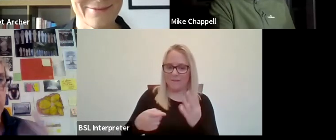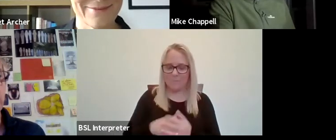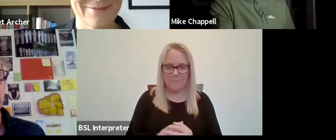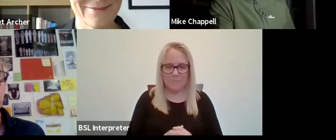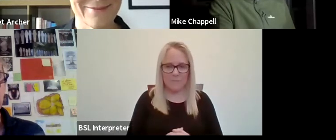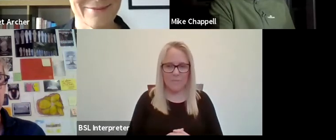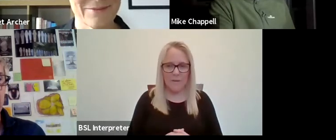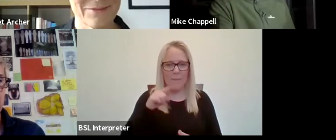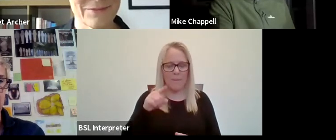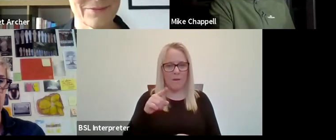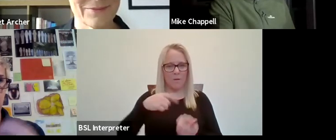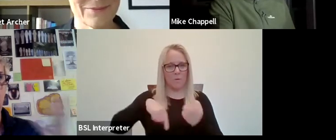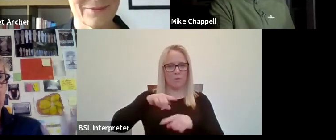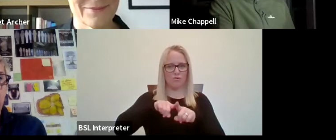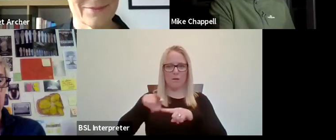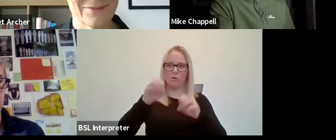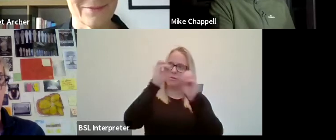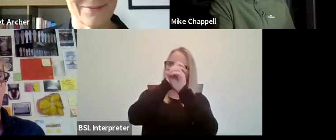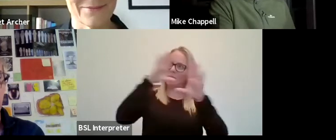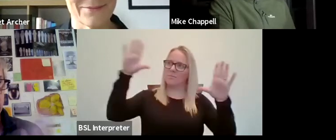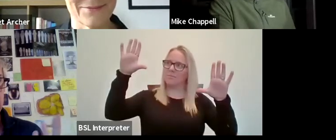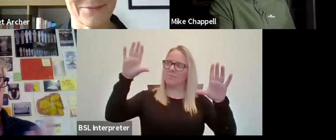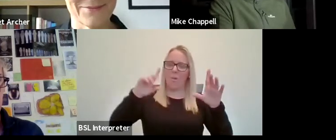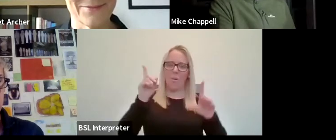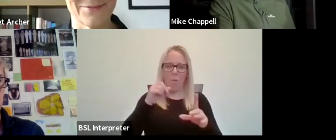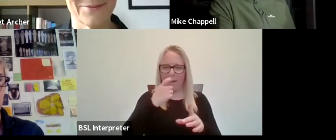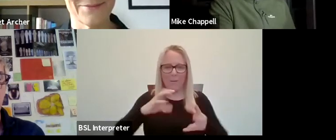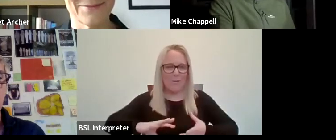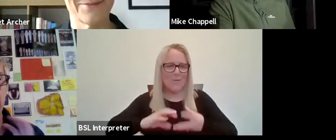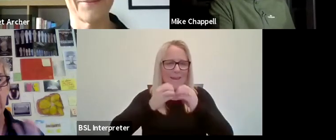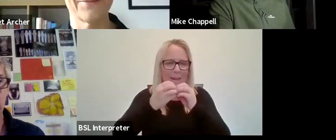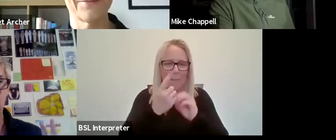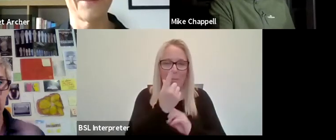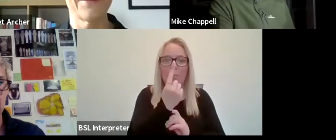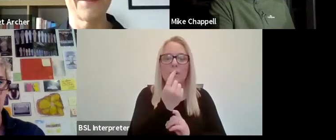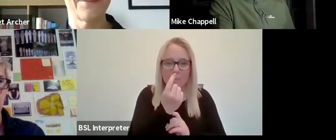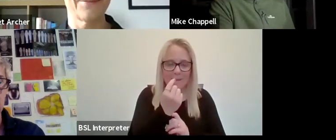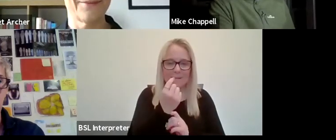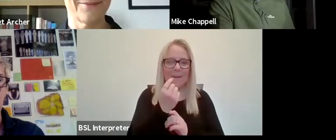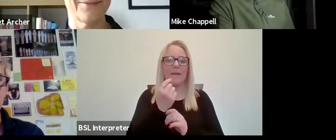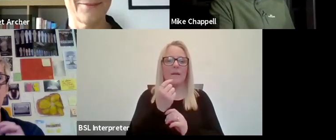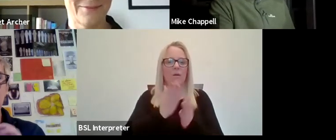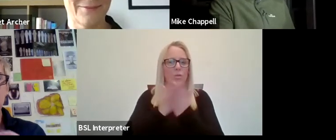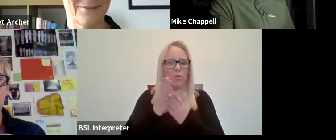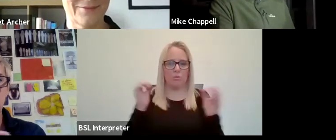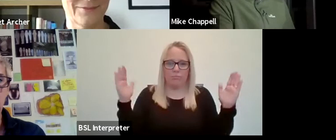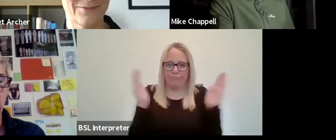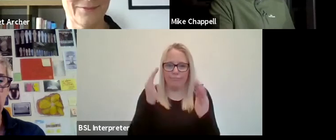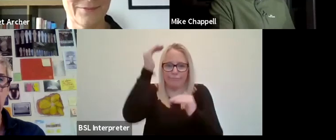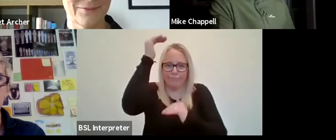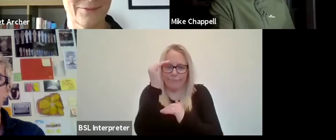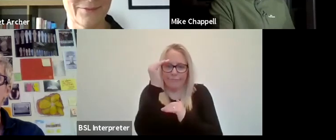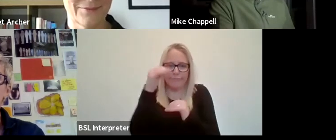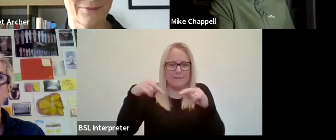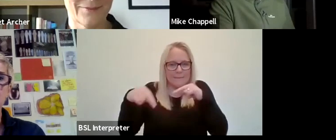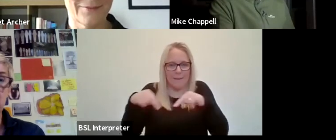was what was possible as imaginative, poetic potential of what would actually be possible within the parameters of that space. So the choreography